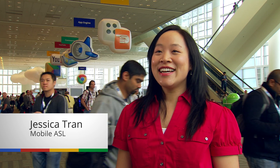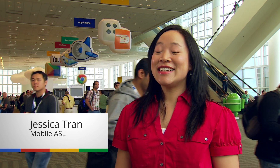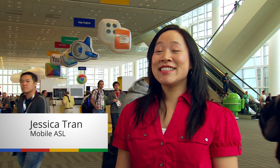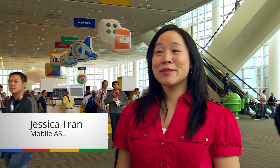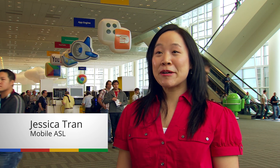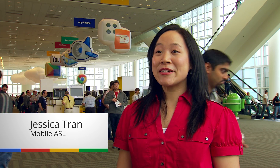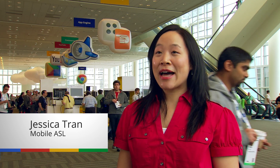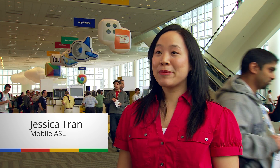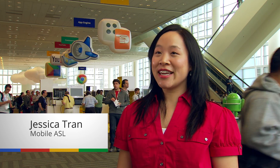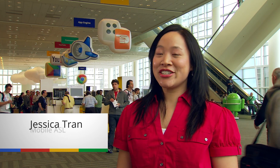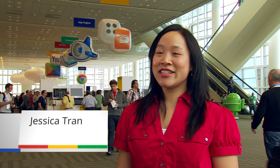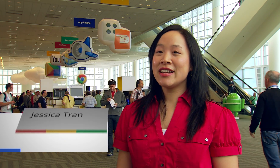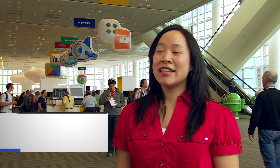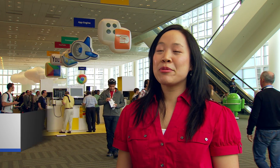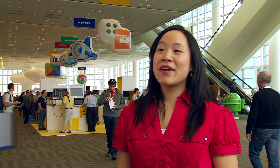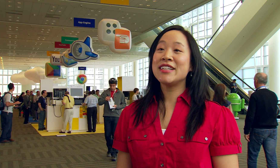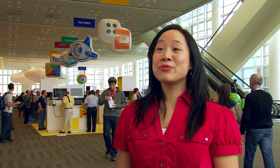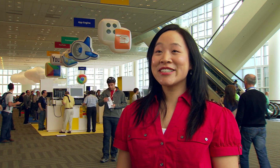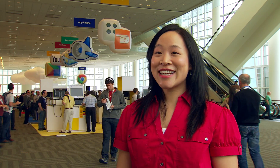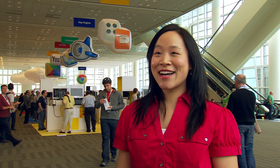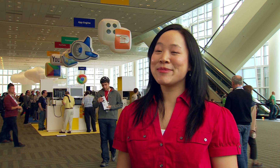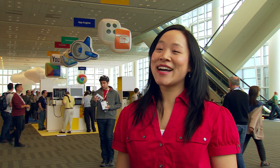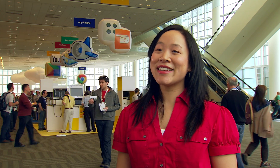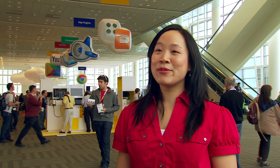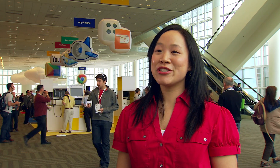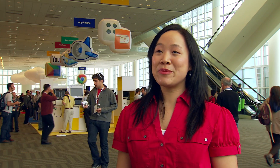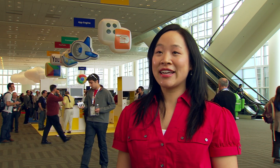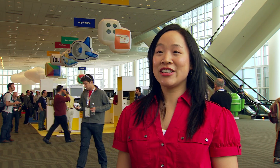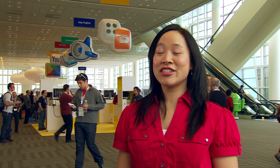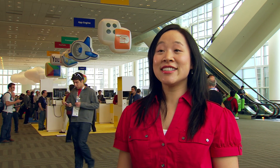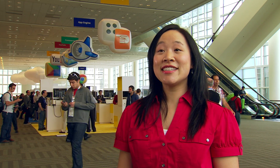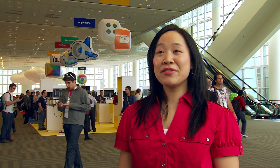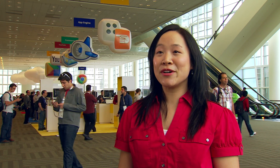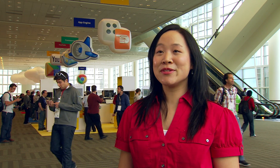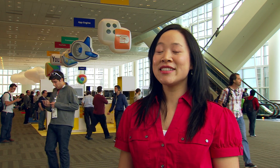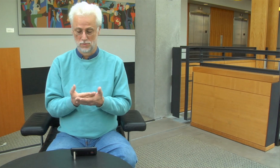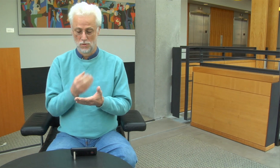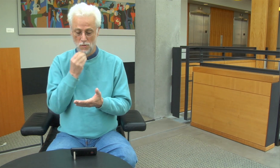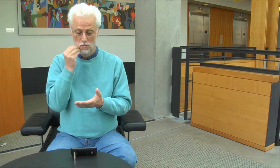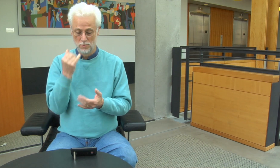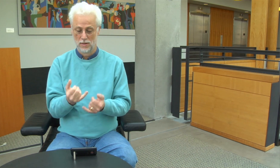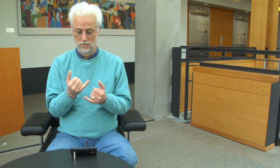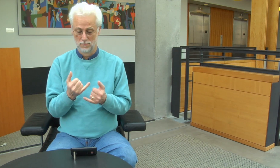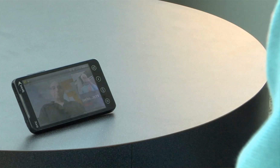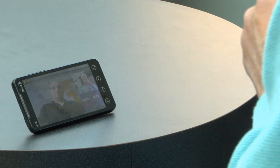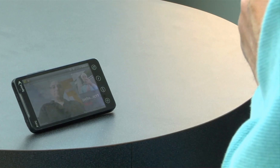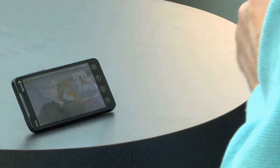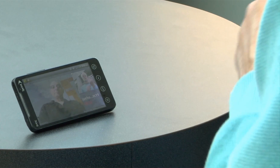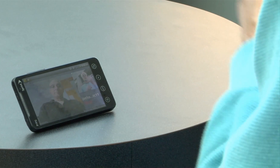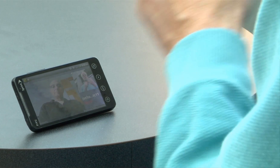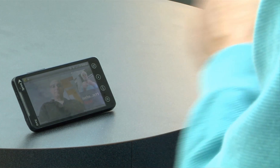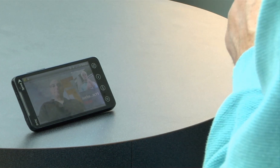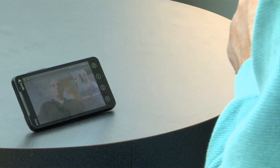MobileASL is an experimental application that provides real-time sign language communication on cell phones. So this allows deaf people